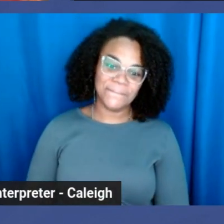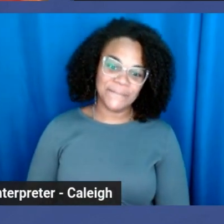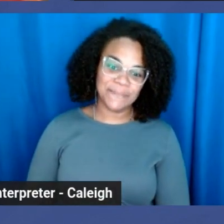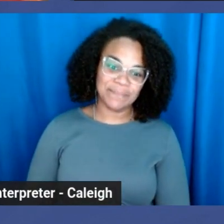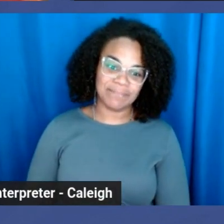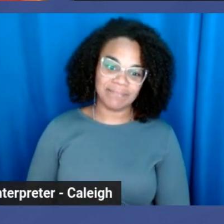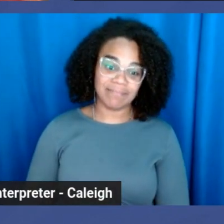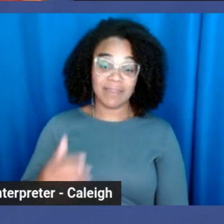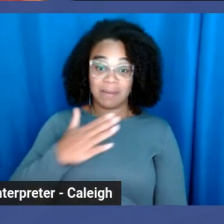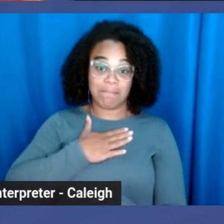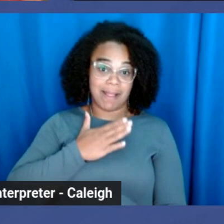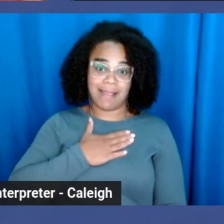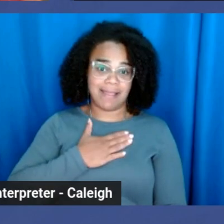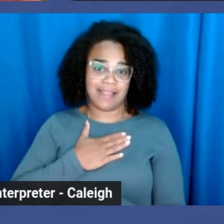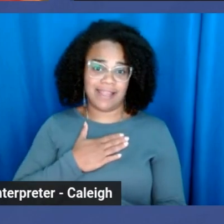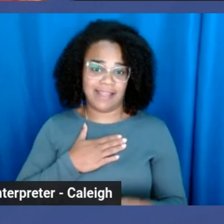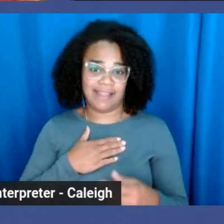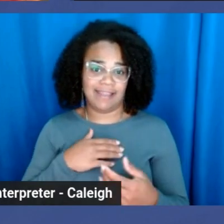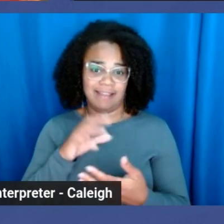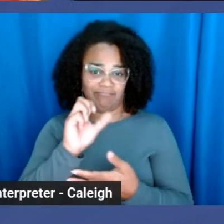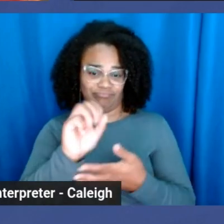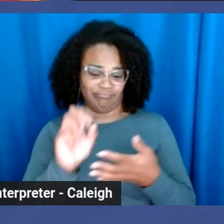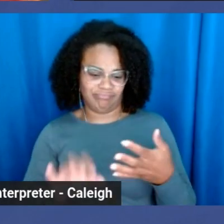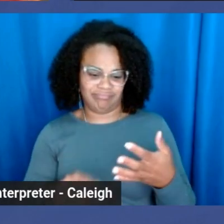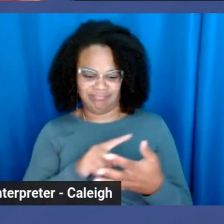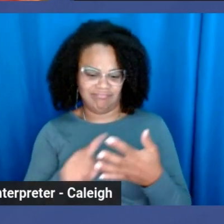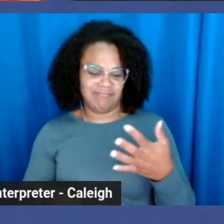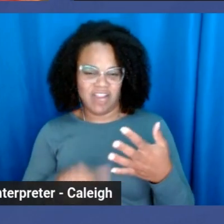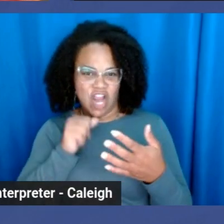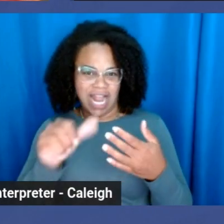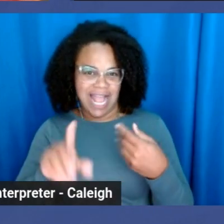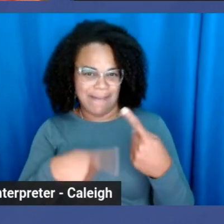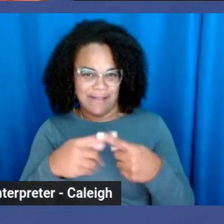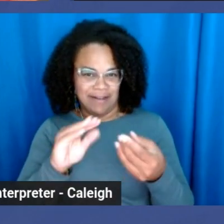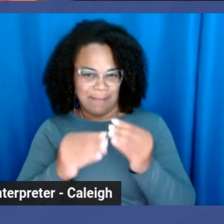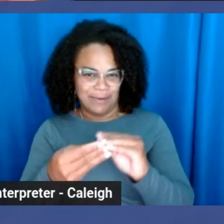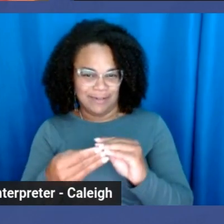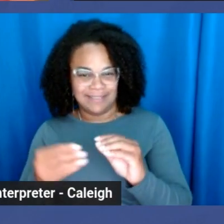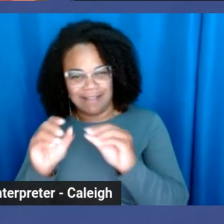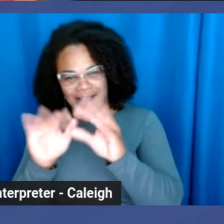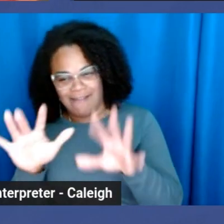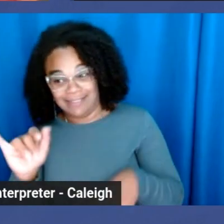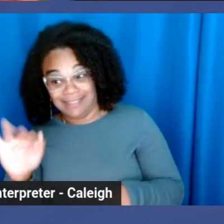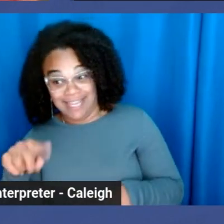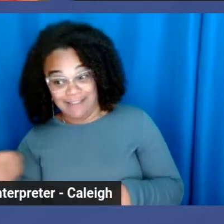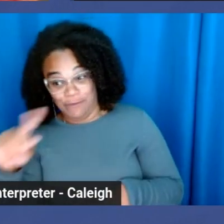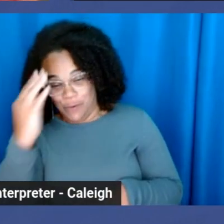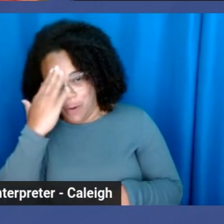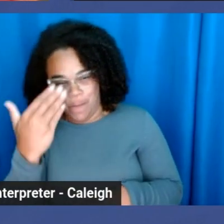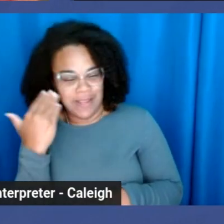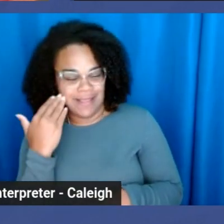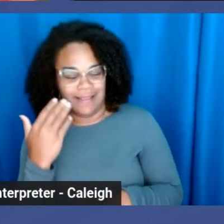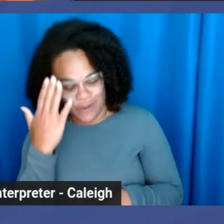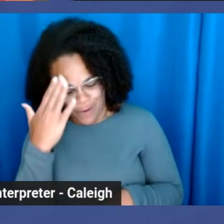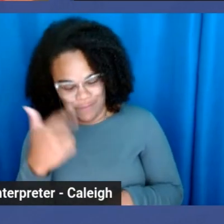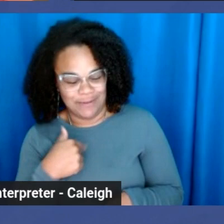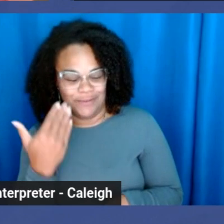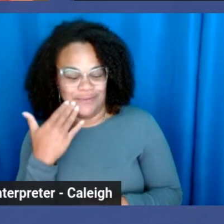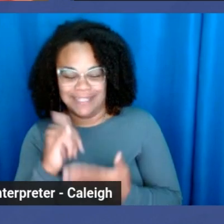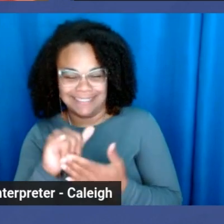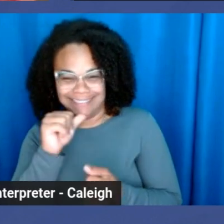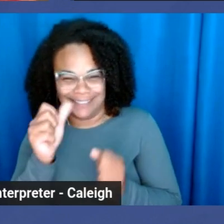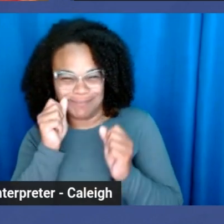mine aren't about numbers. No surprise to those who know me. But I would say a myth